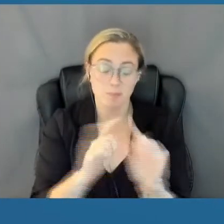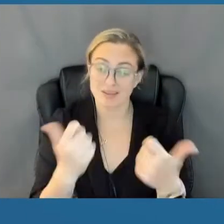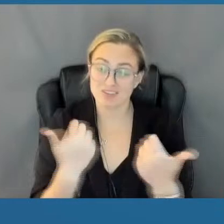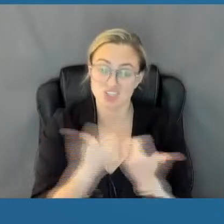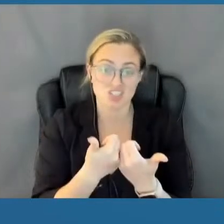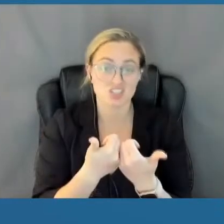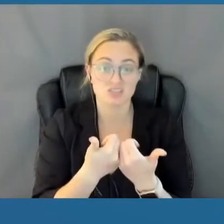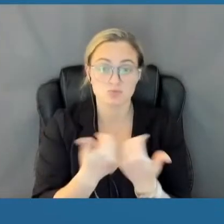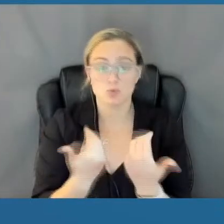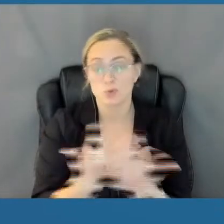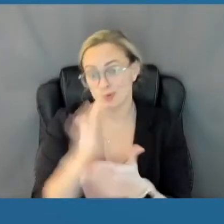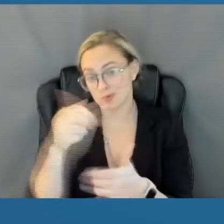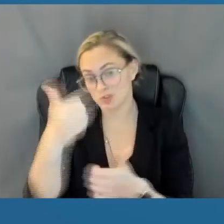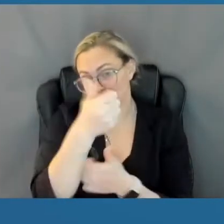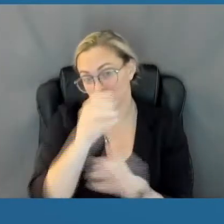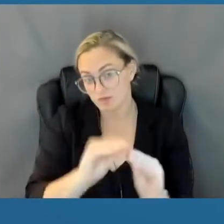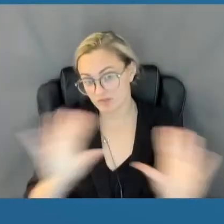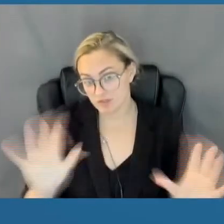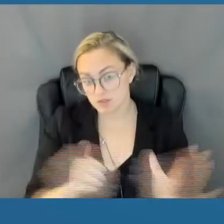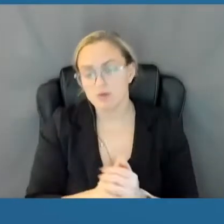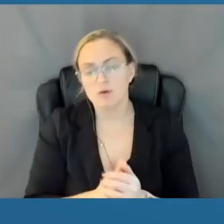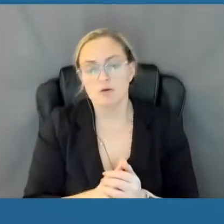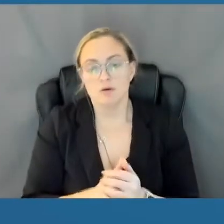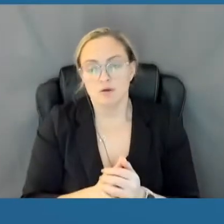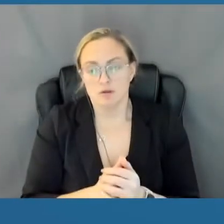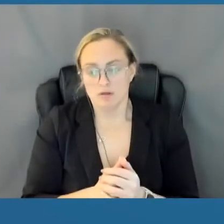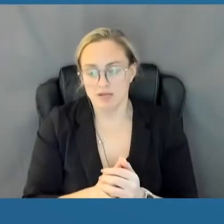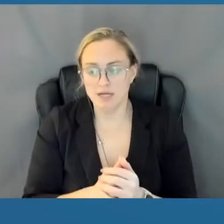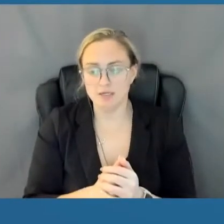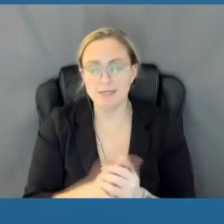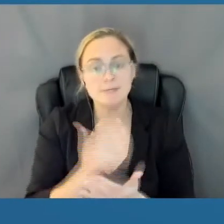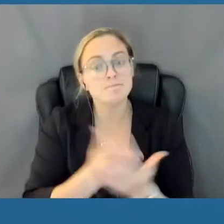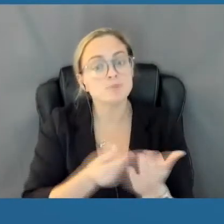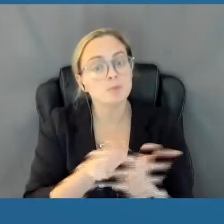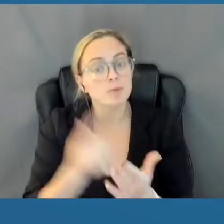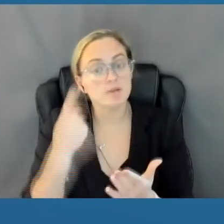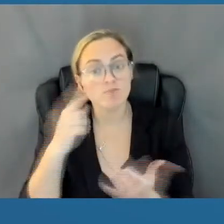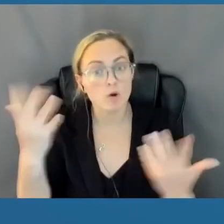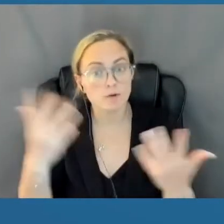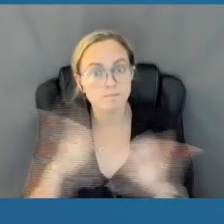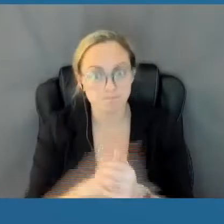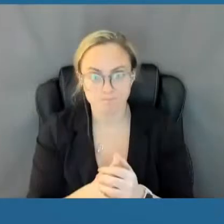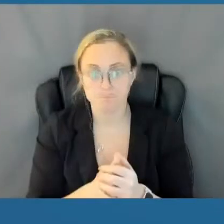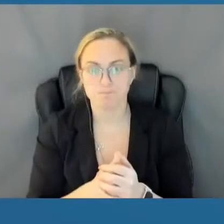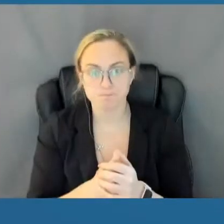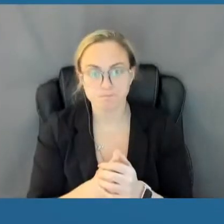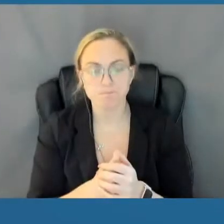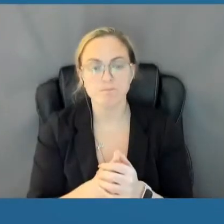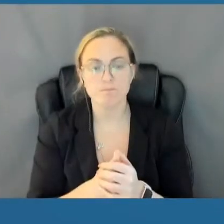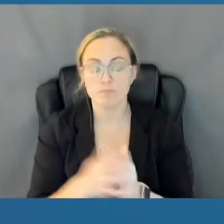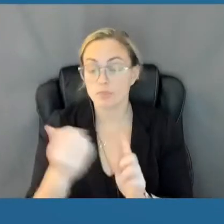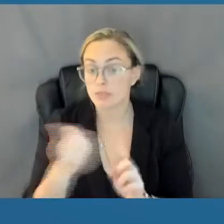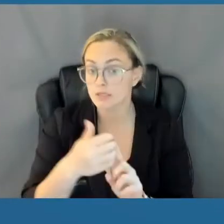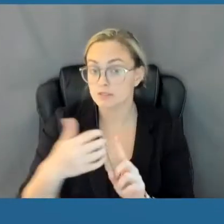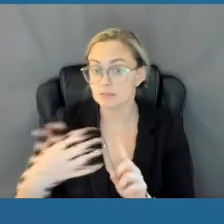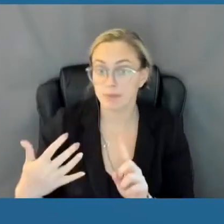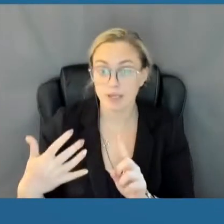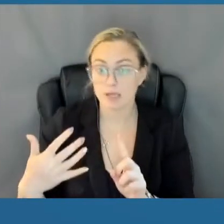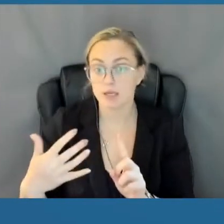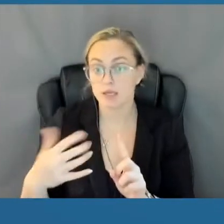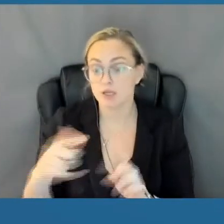new administration. But what some of the money is going to be designed for is expanding